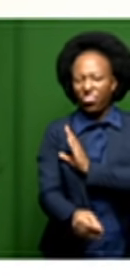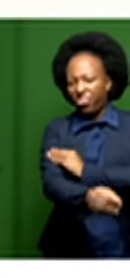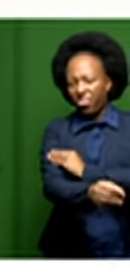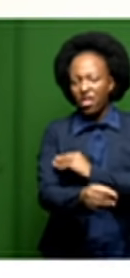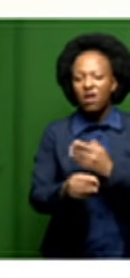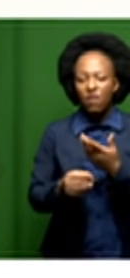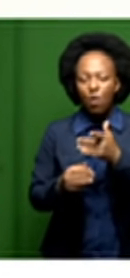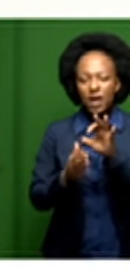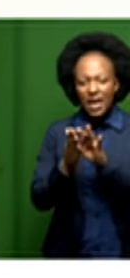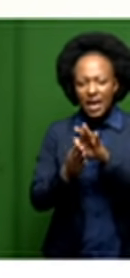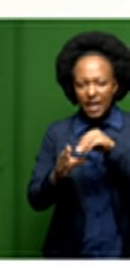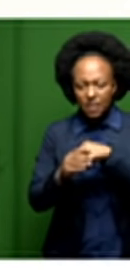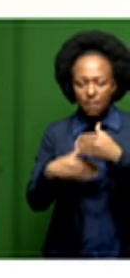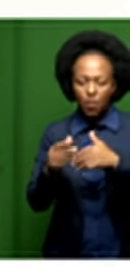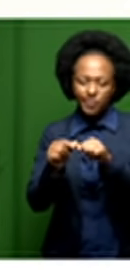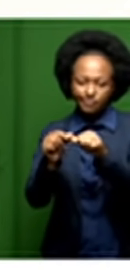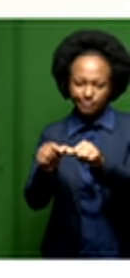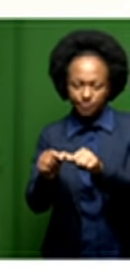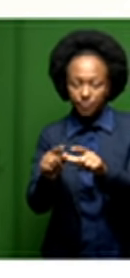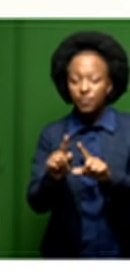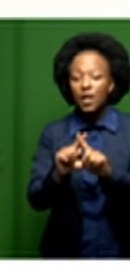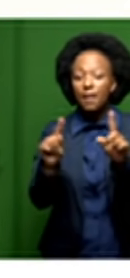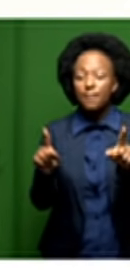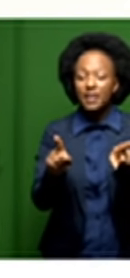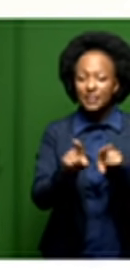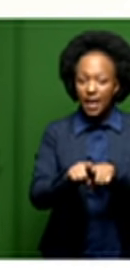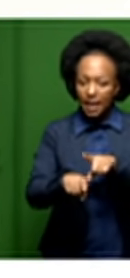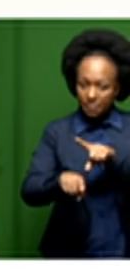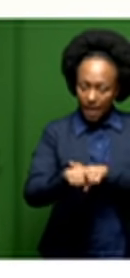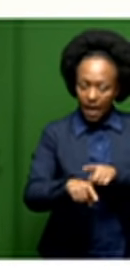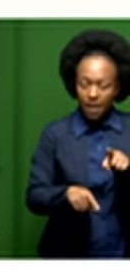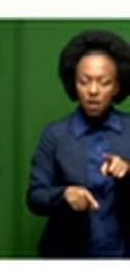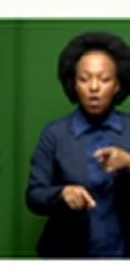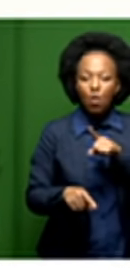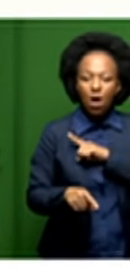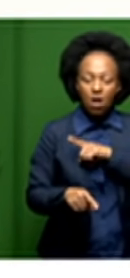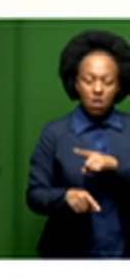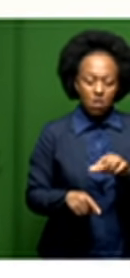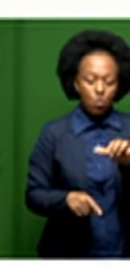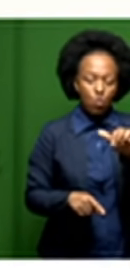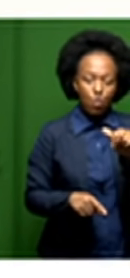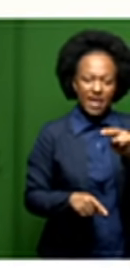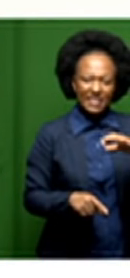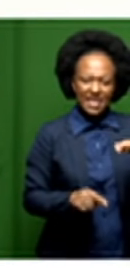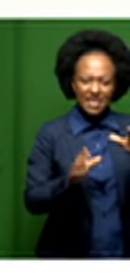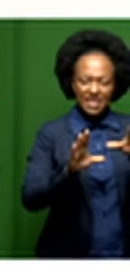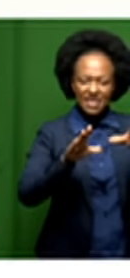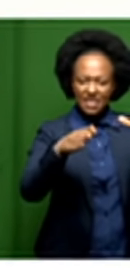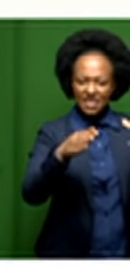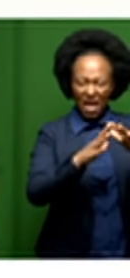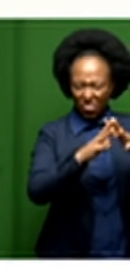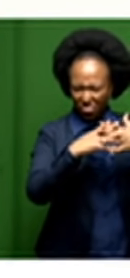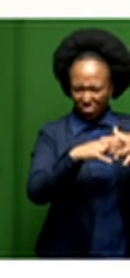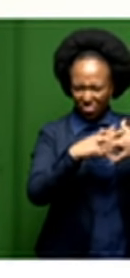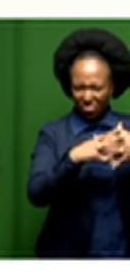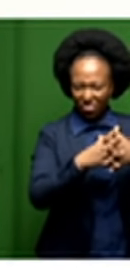election processes. But also, at the same time, when you have the ruling party that is quite in disarray like